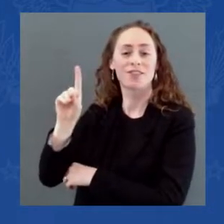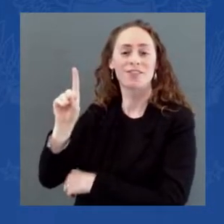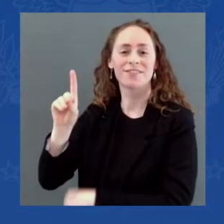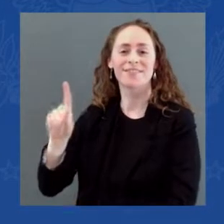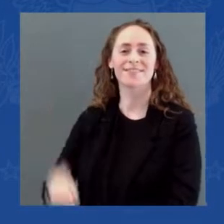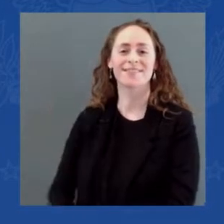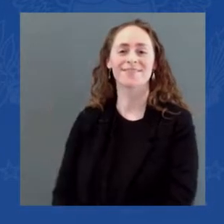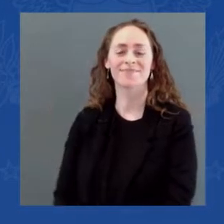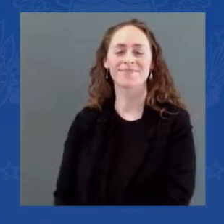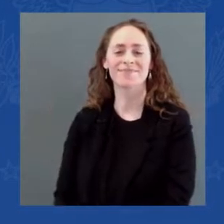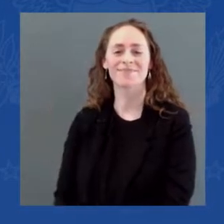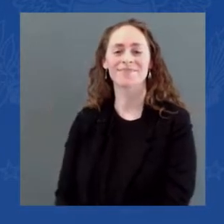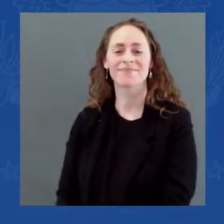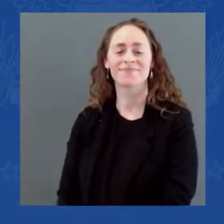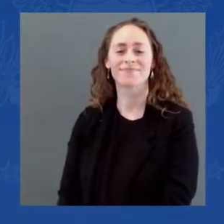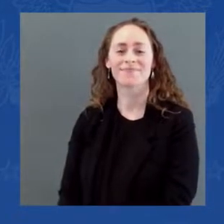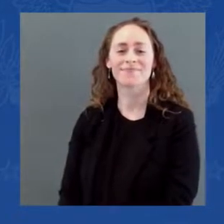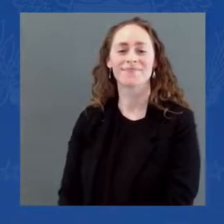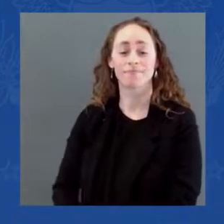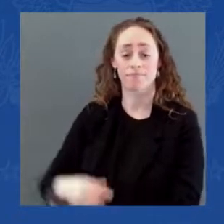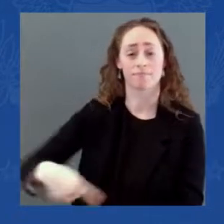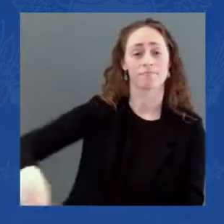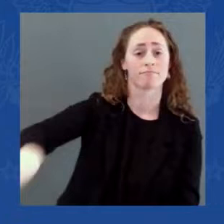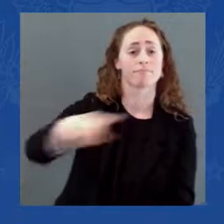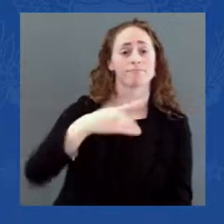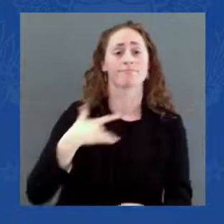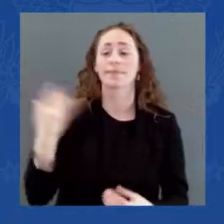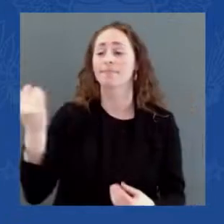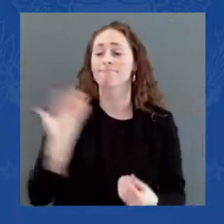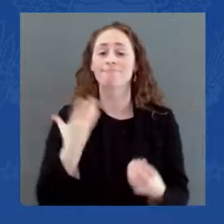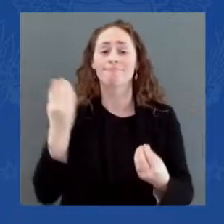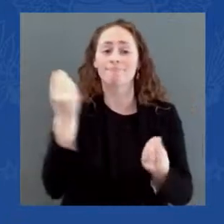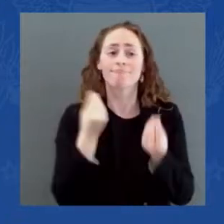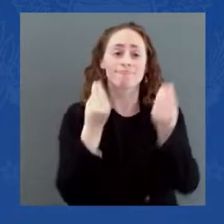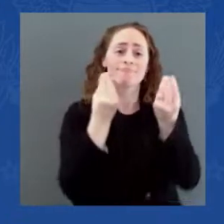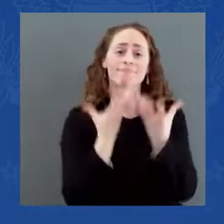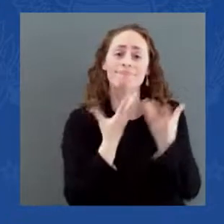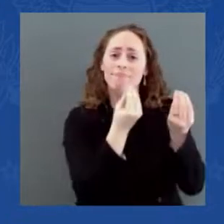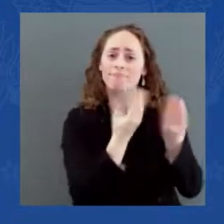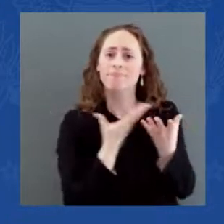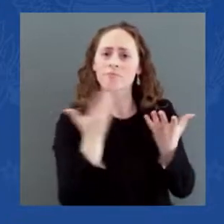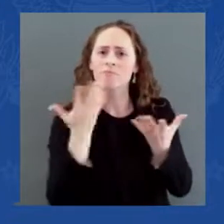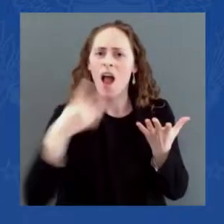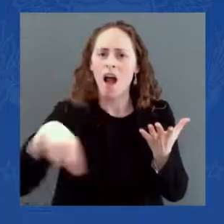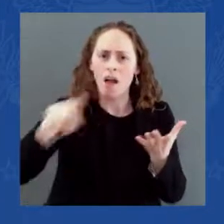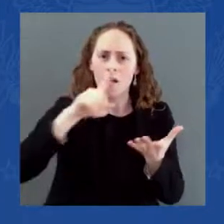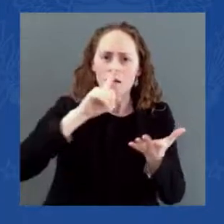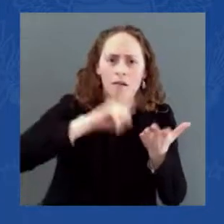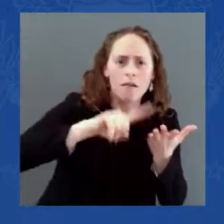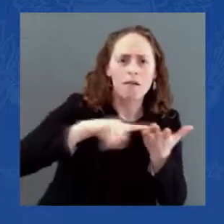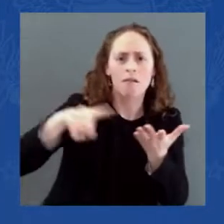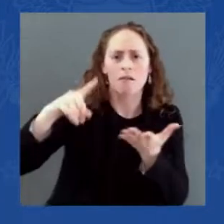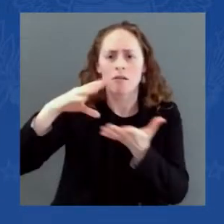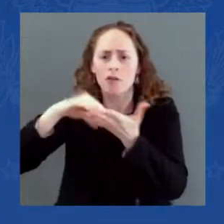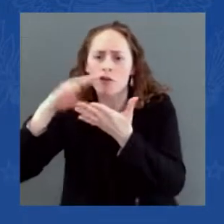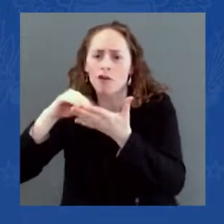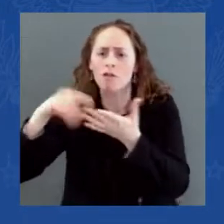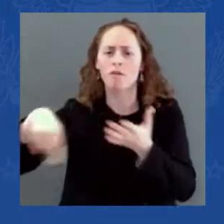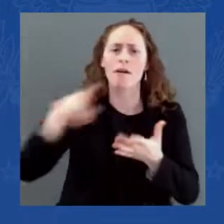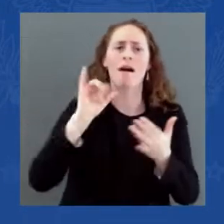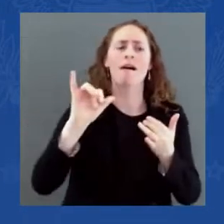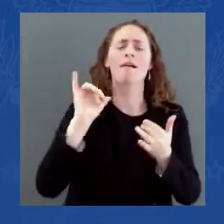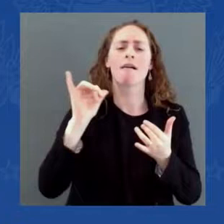more time with these docs. But, you know, as they study